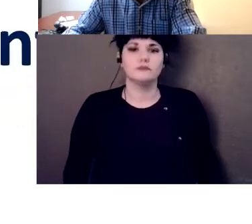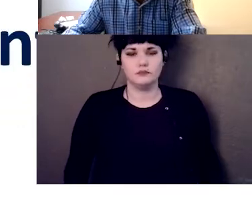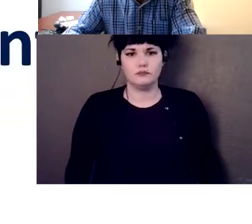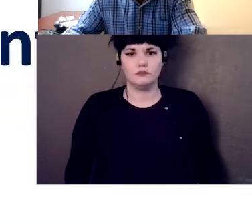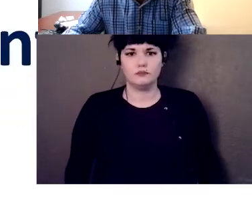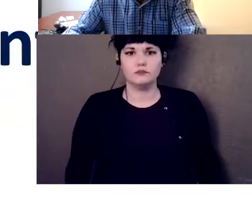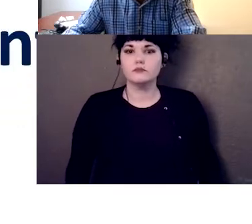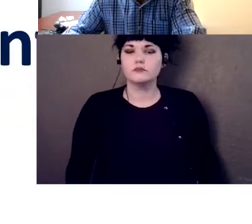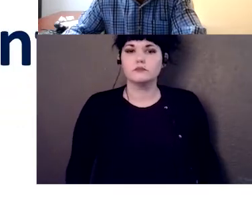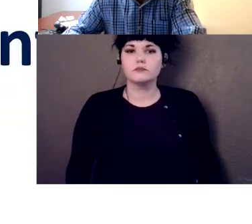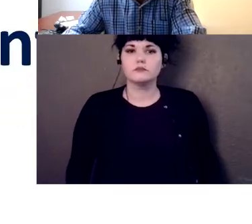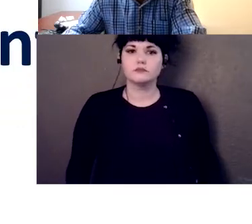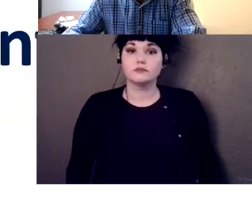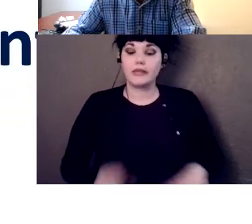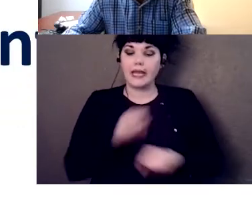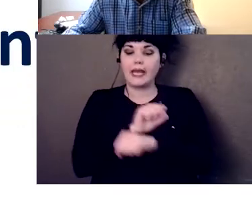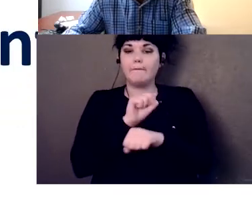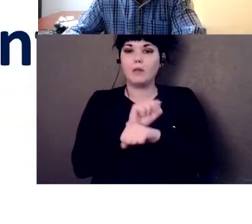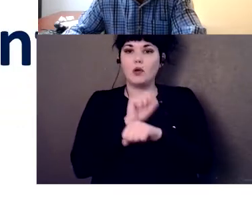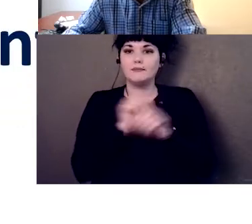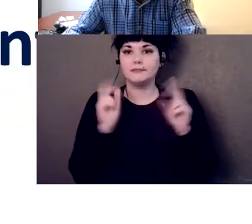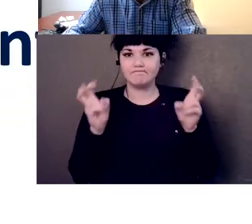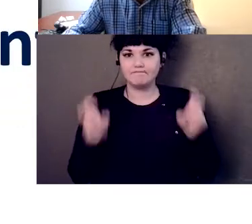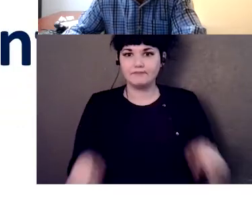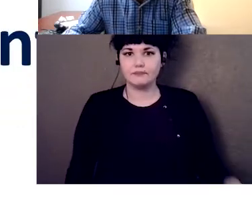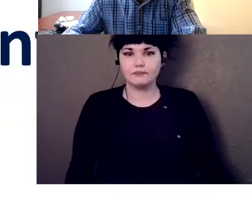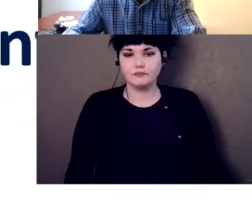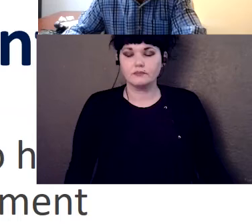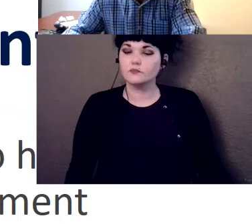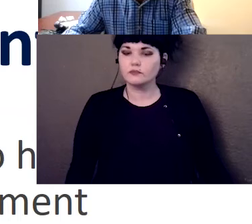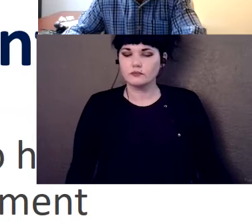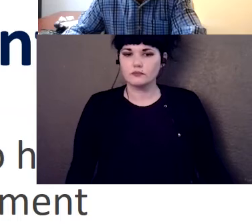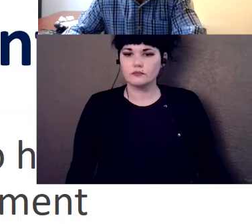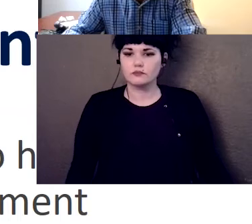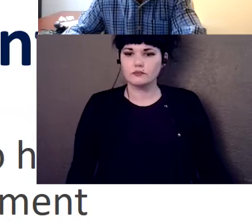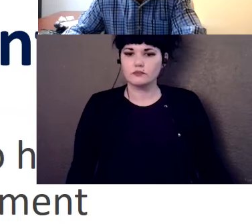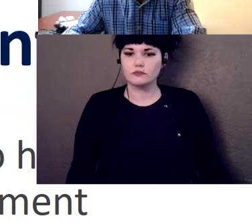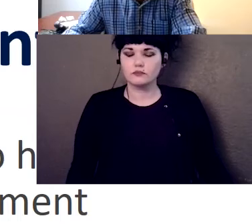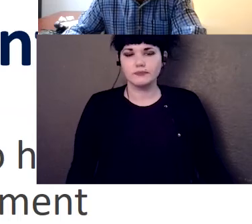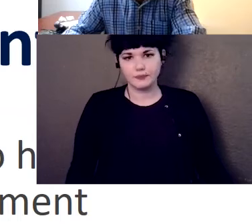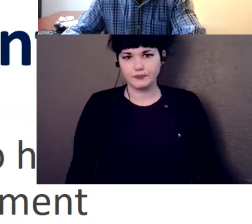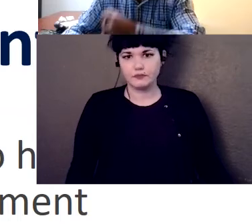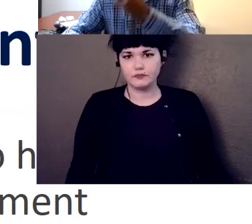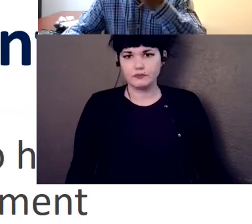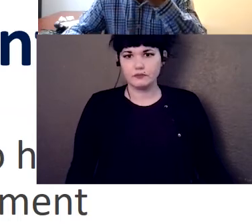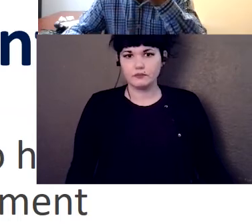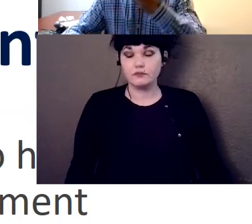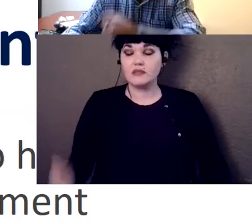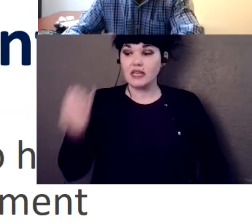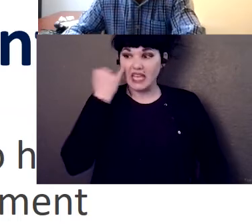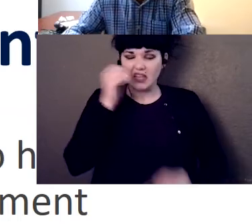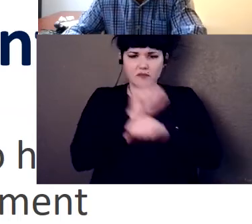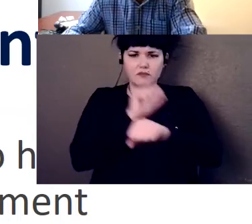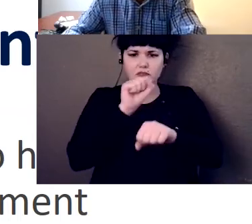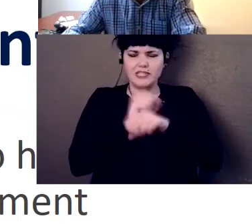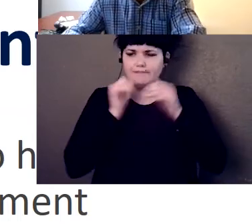As far as employment, if anyone is refused a reasonable accommodation request in the workplace,